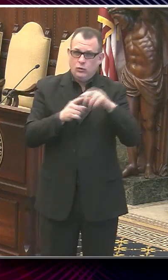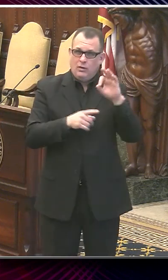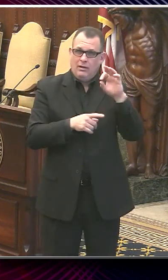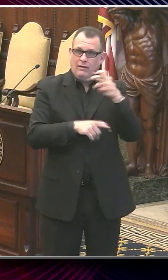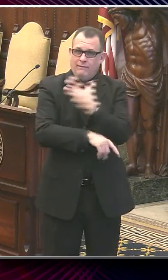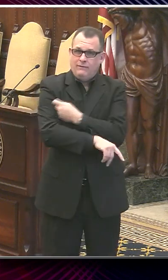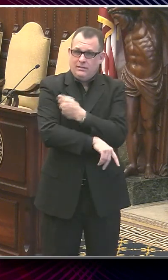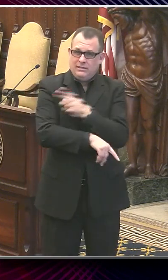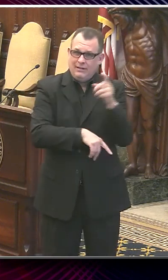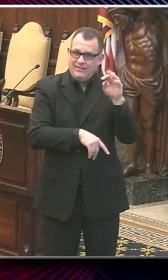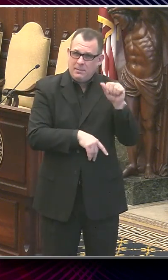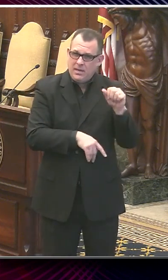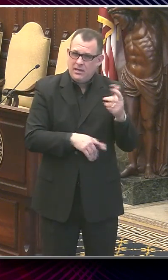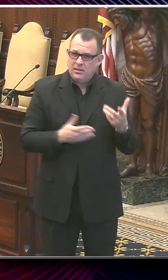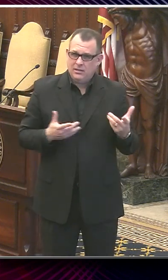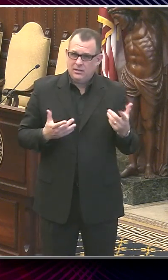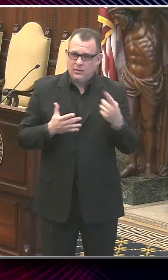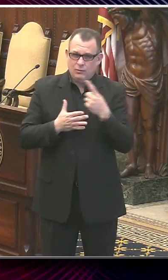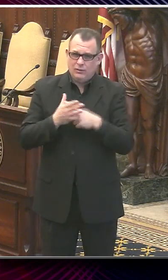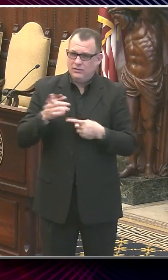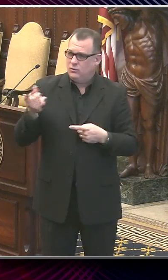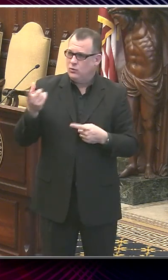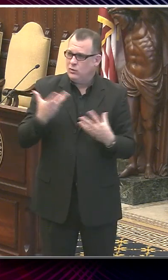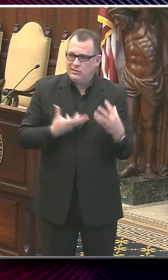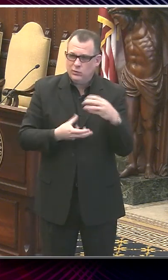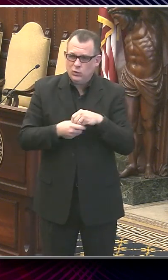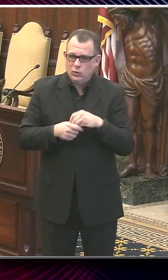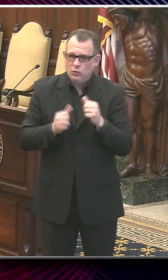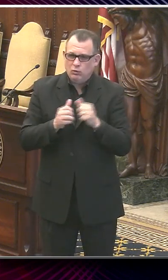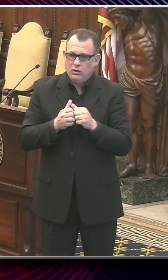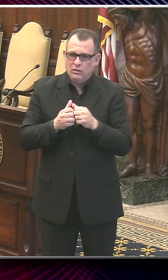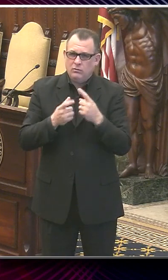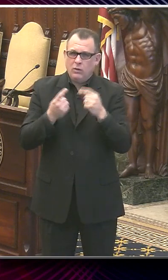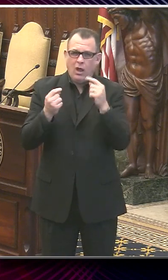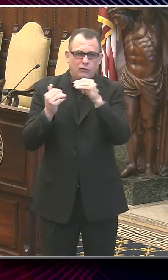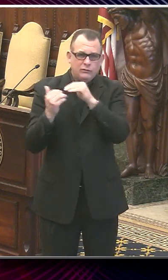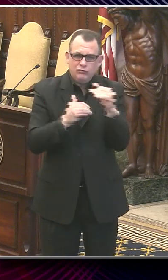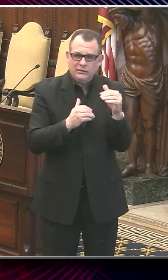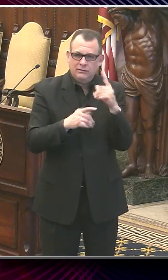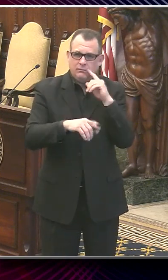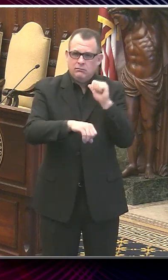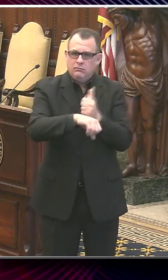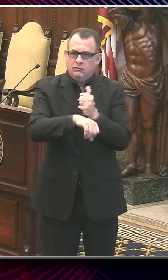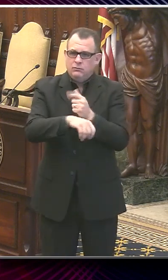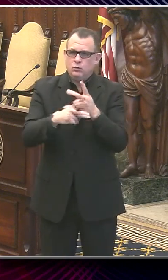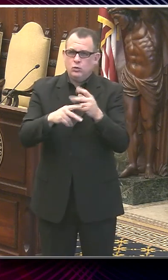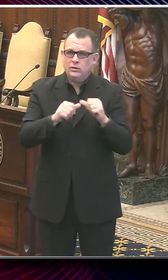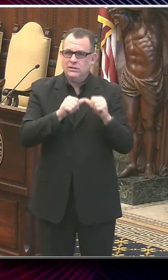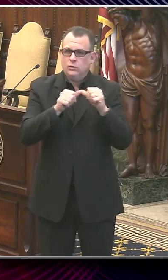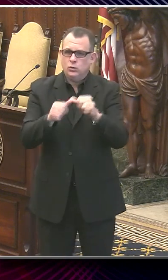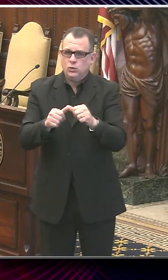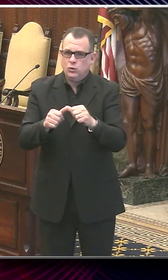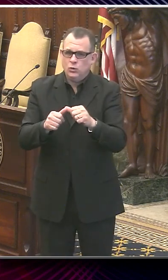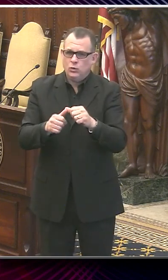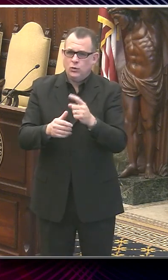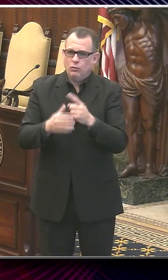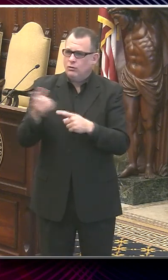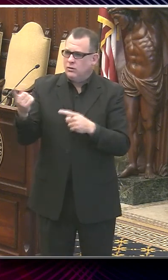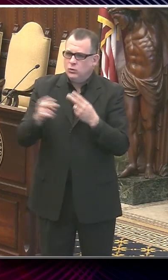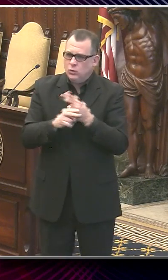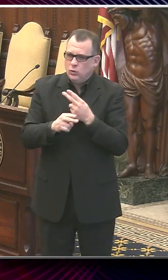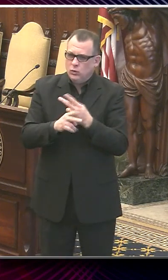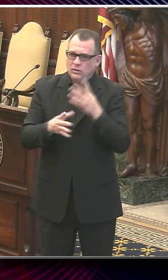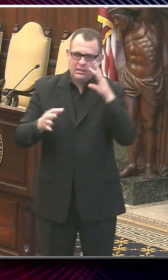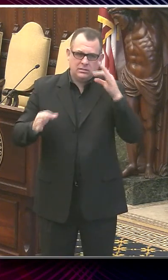efforts, what are you factoring in when it comes to which restrictions to impose or continue to impose? Like, what factors are you counting in?